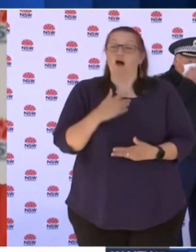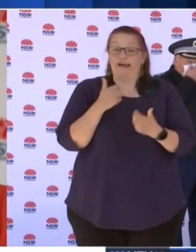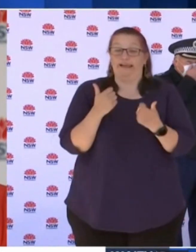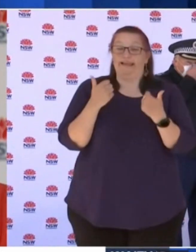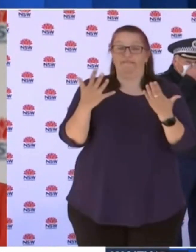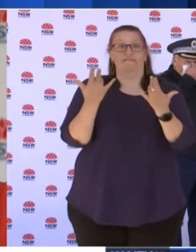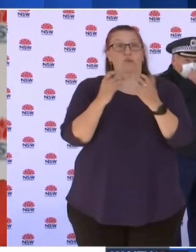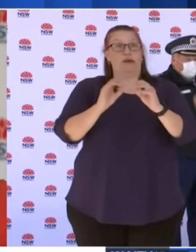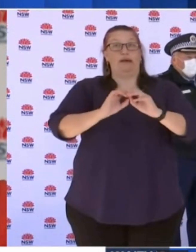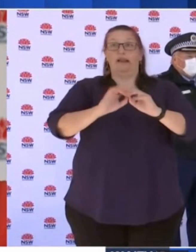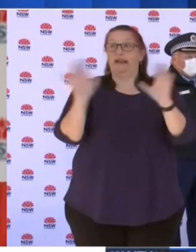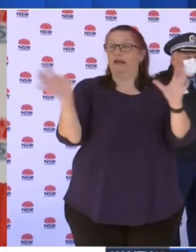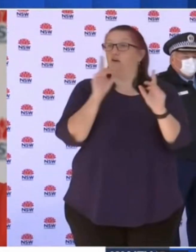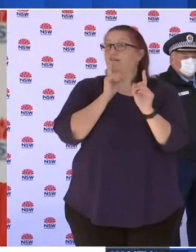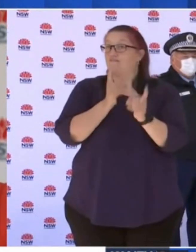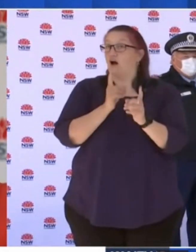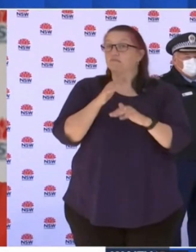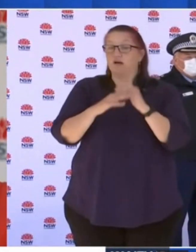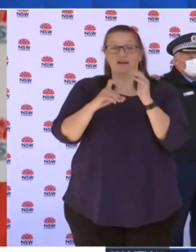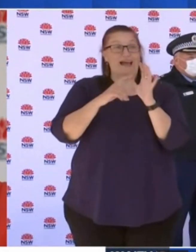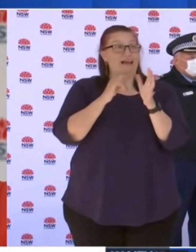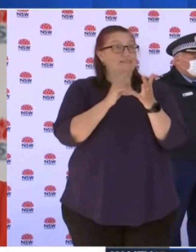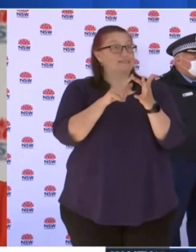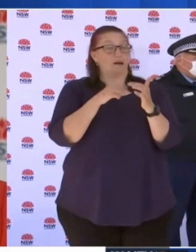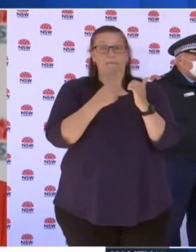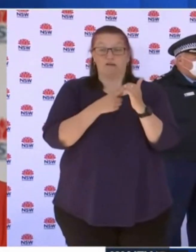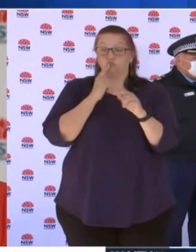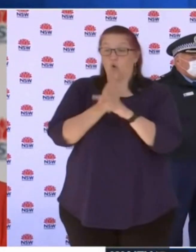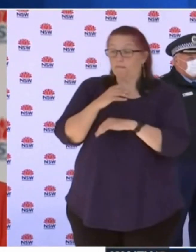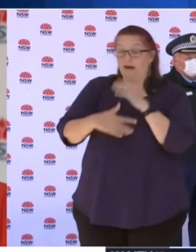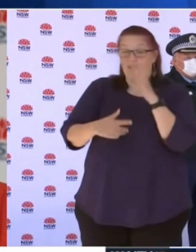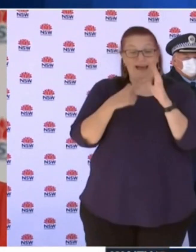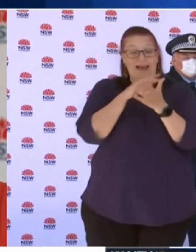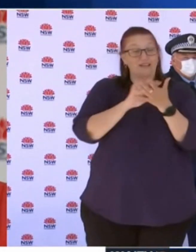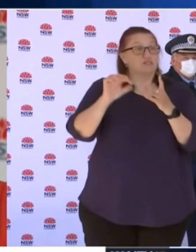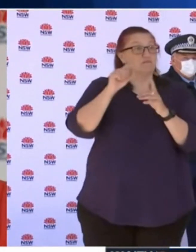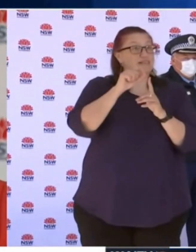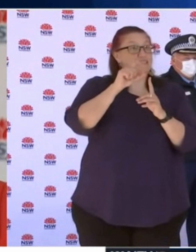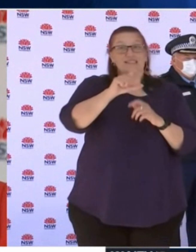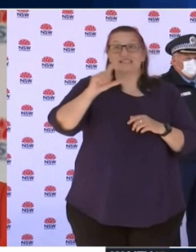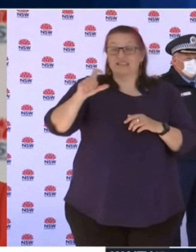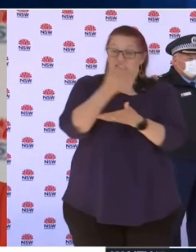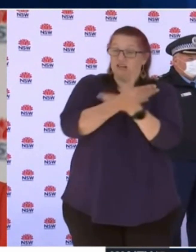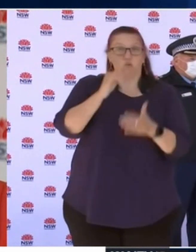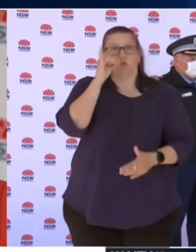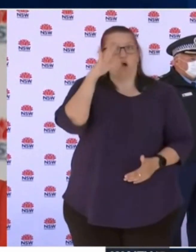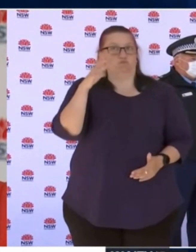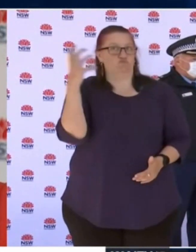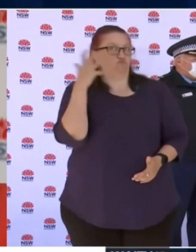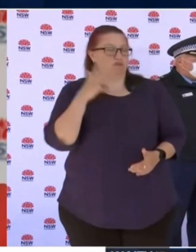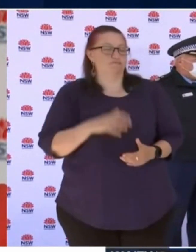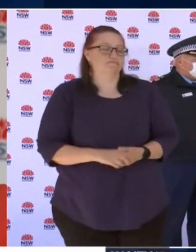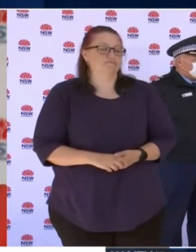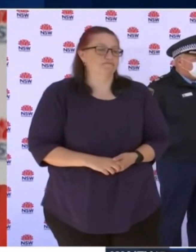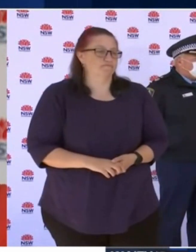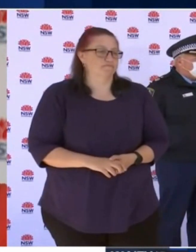about all of our cases and other things, but I'm not going to comment on anything around the AHPCC discussions. What I can say to